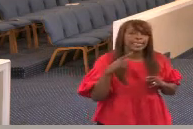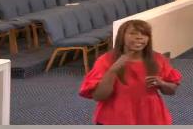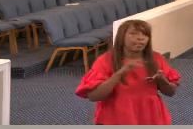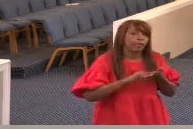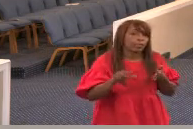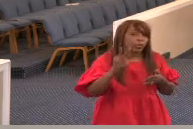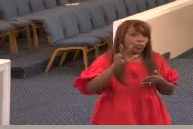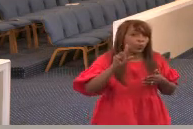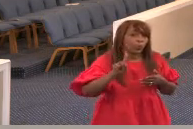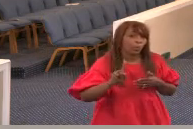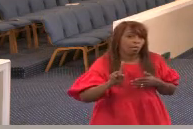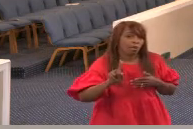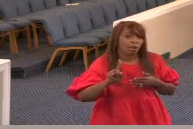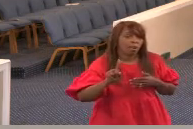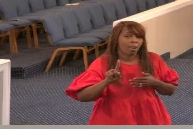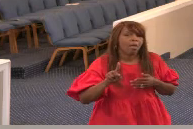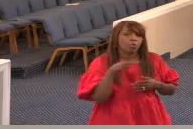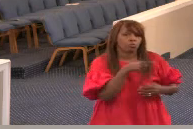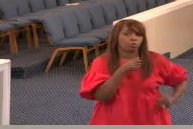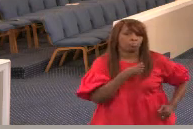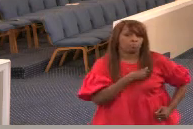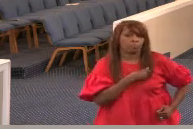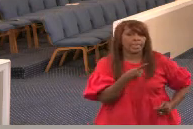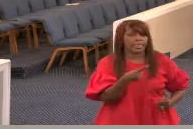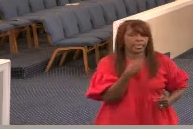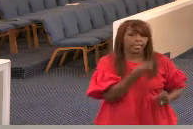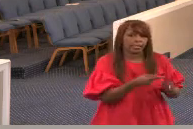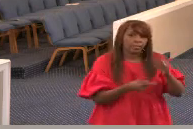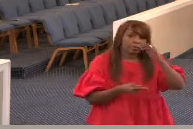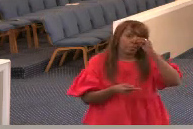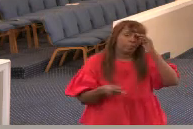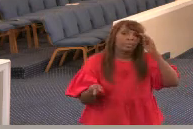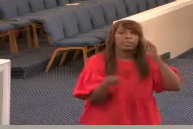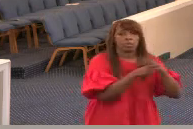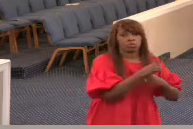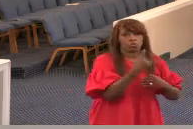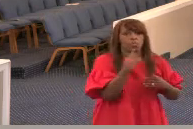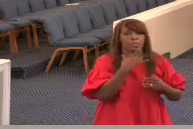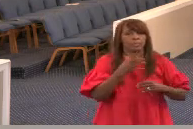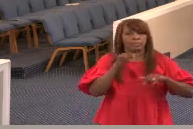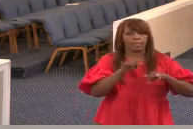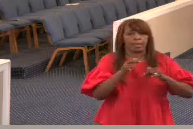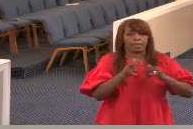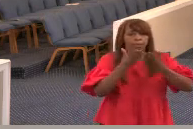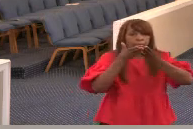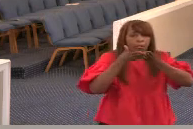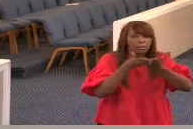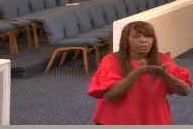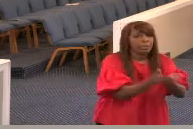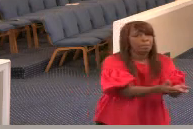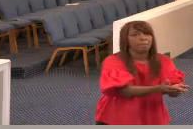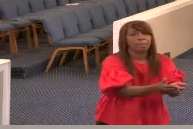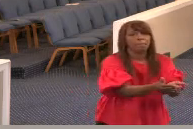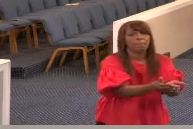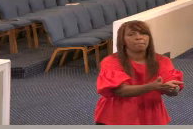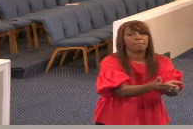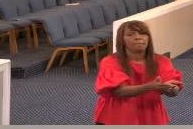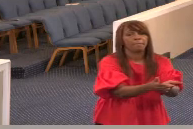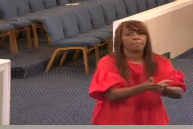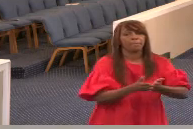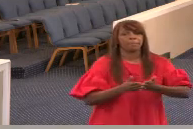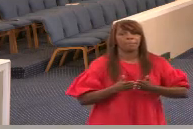verse 31 to the centurion this time, except these abide in the ship, ye cannot